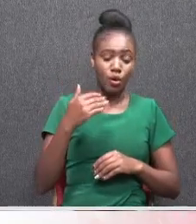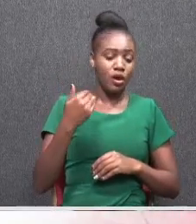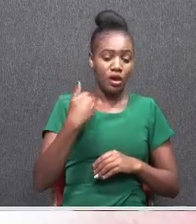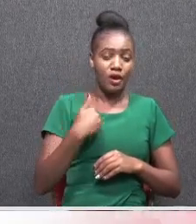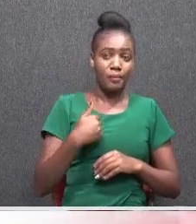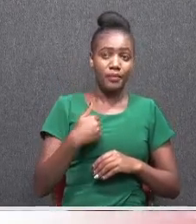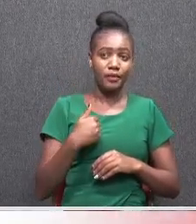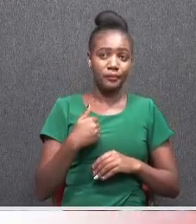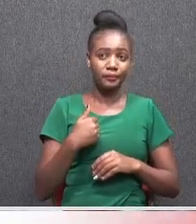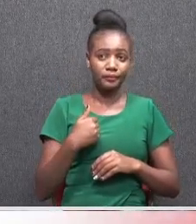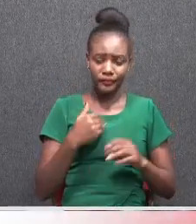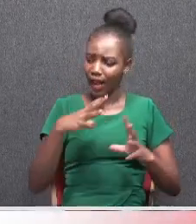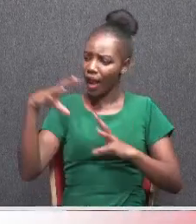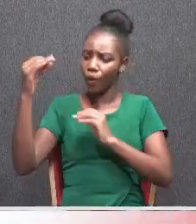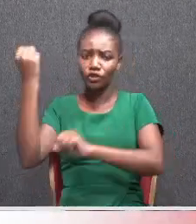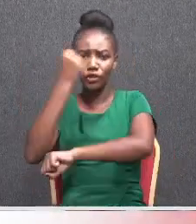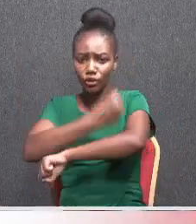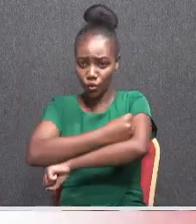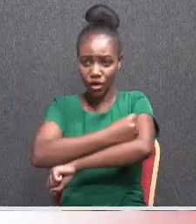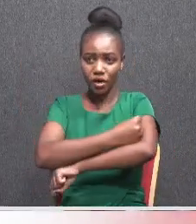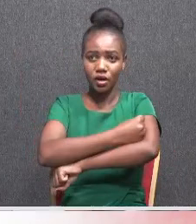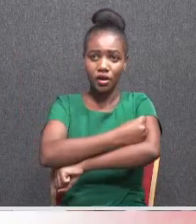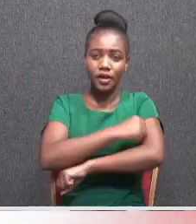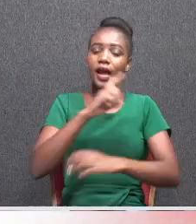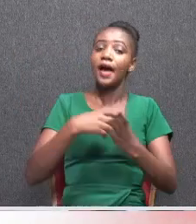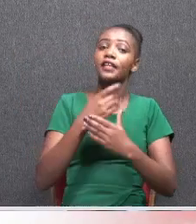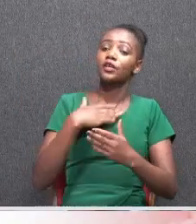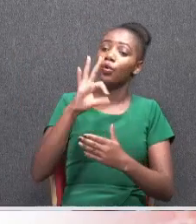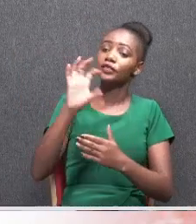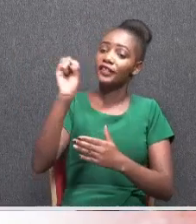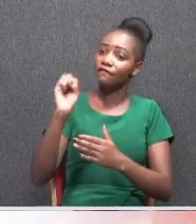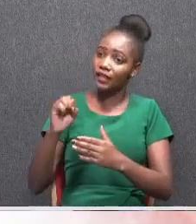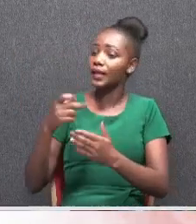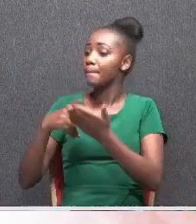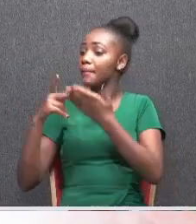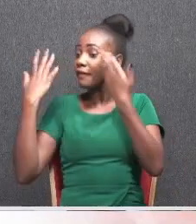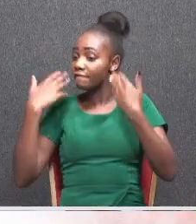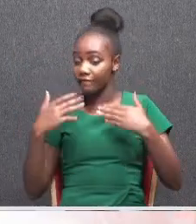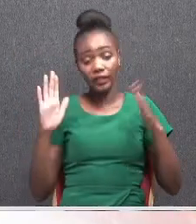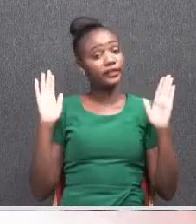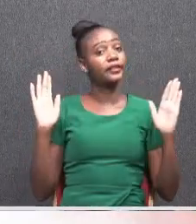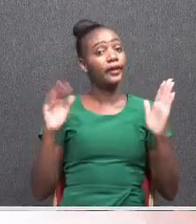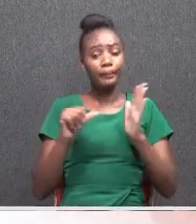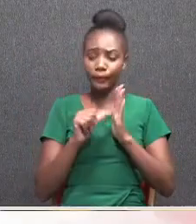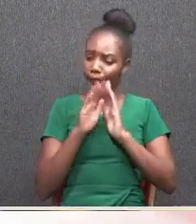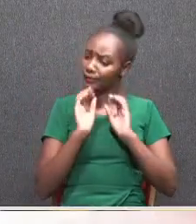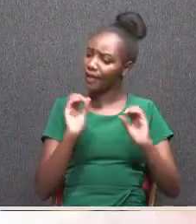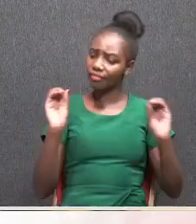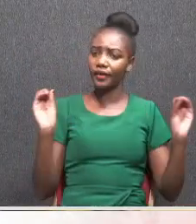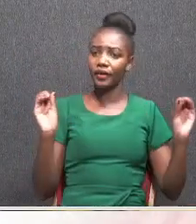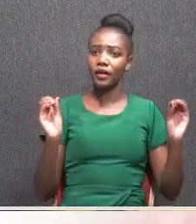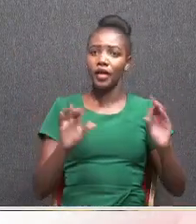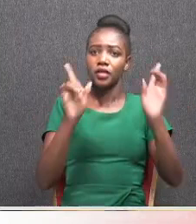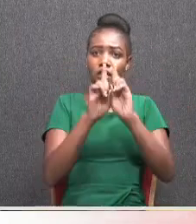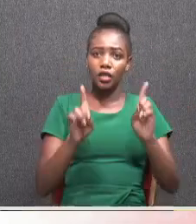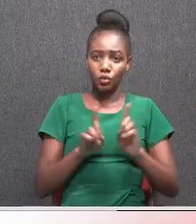ni analipanga hiyo shule. Sasa nitasema je alikuwa anakata na ni alimpeleka na alikuwa anataka hivyo sana ndio amsaidie kazi. It is alleged